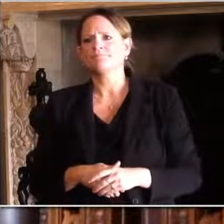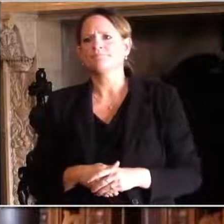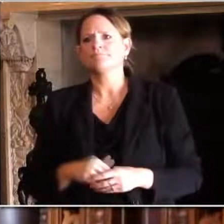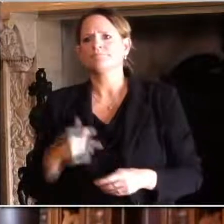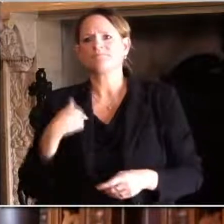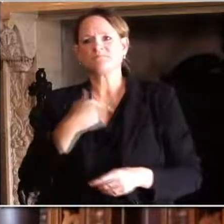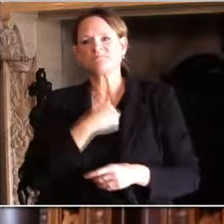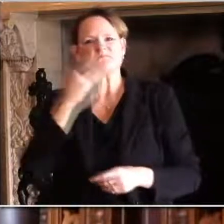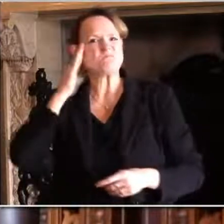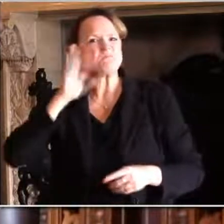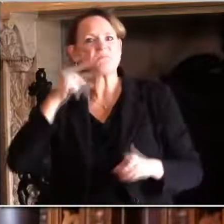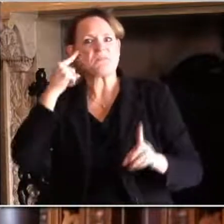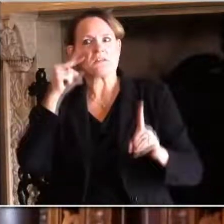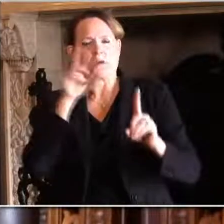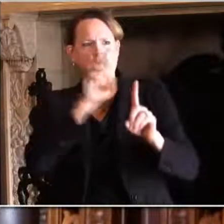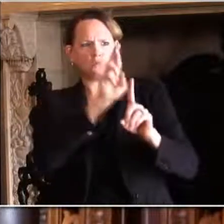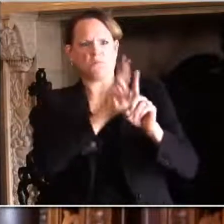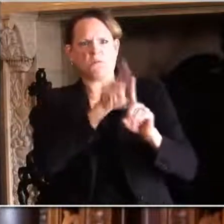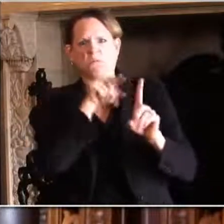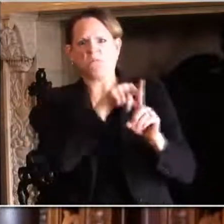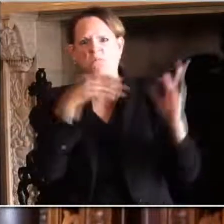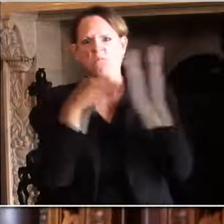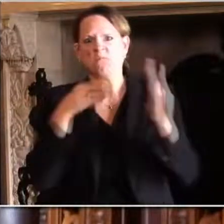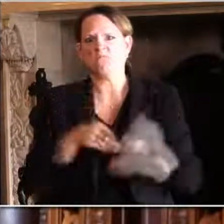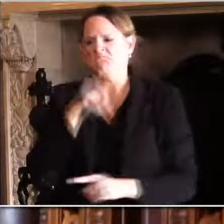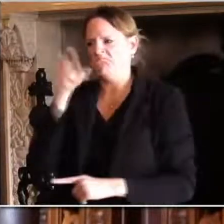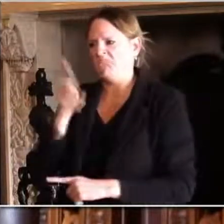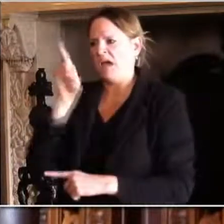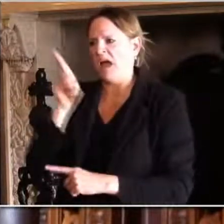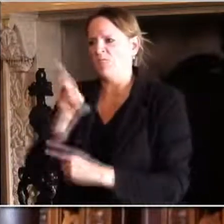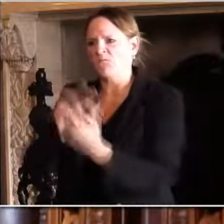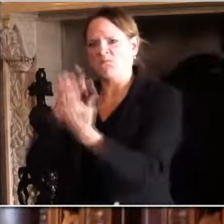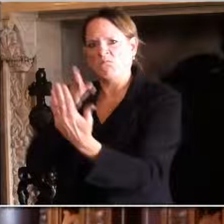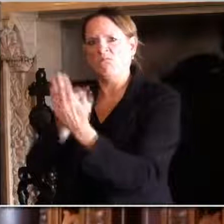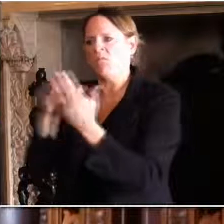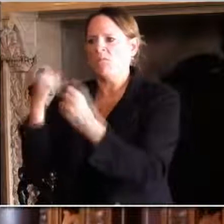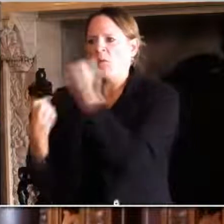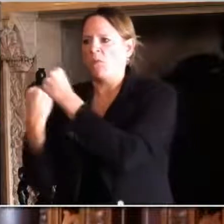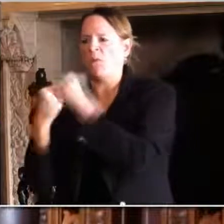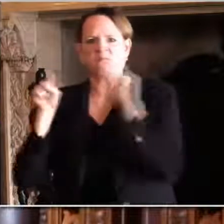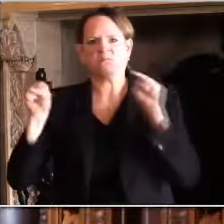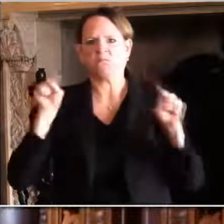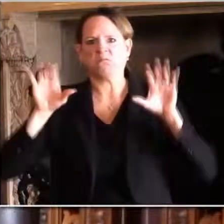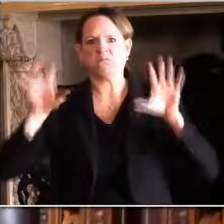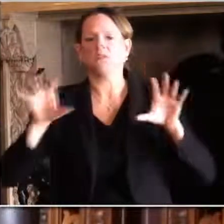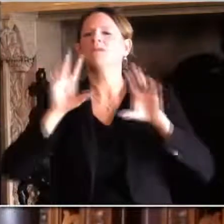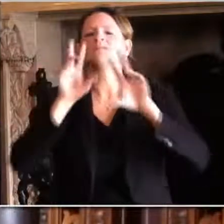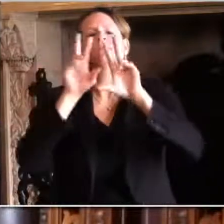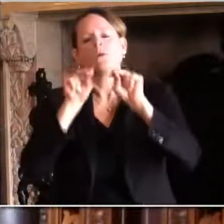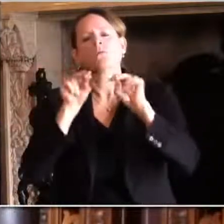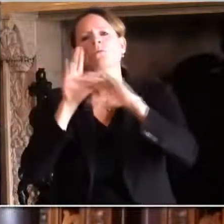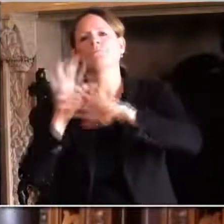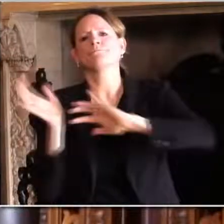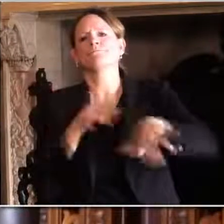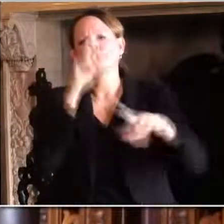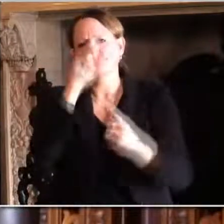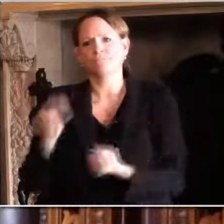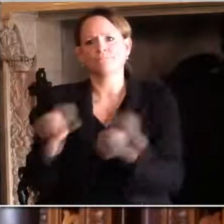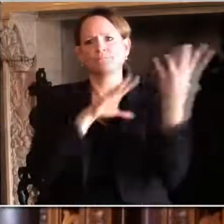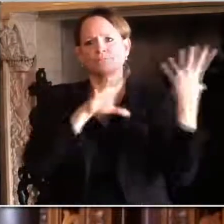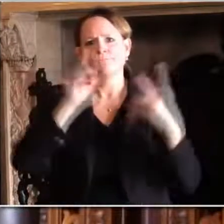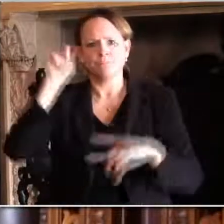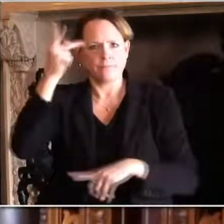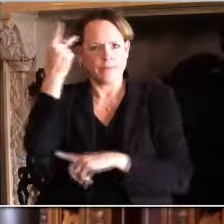automatically going to line up in certain ways, we want to make sure that we're doing the best thing possible, the right thing based on the law, based on the